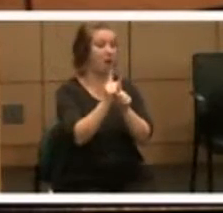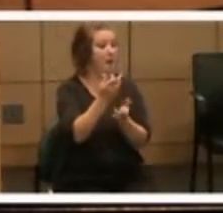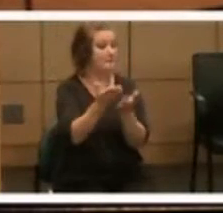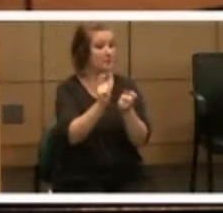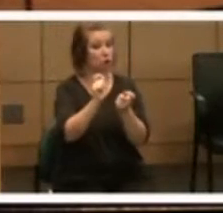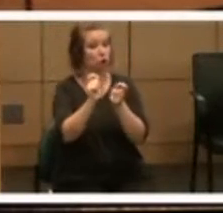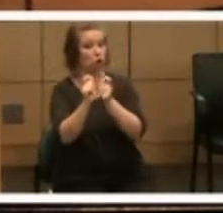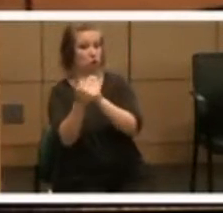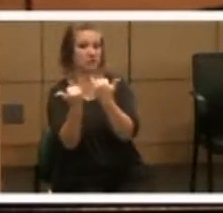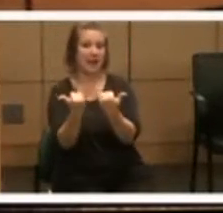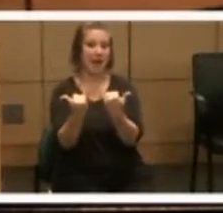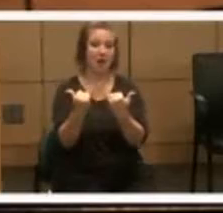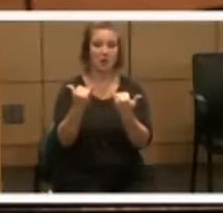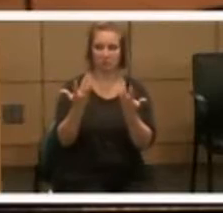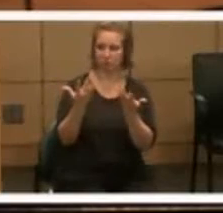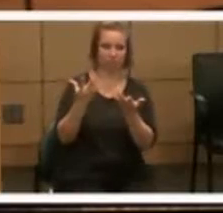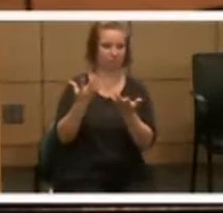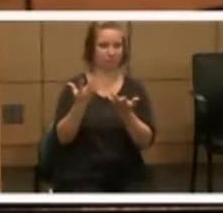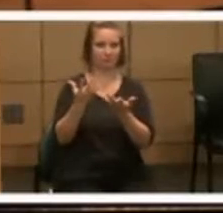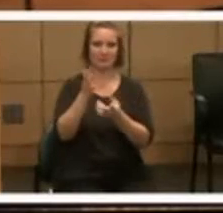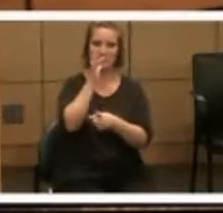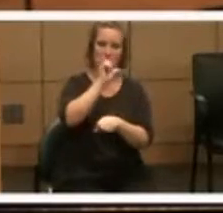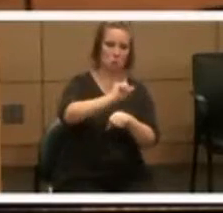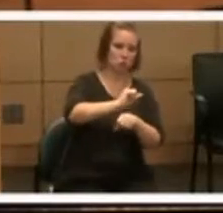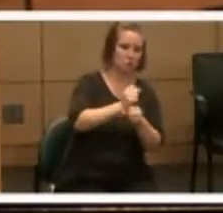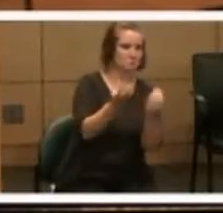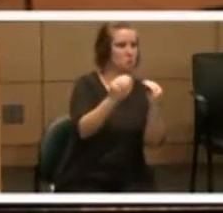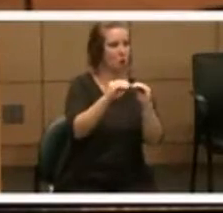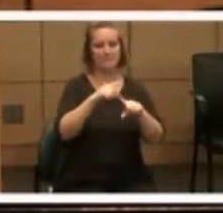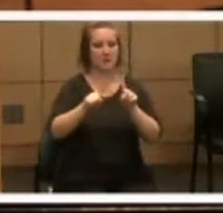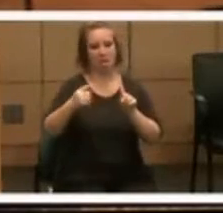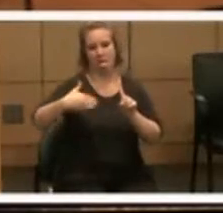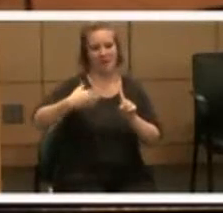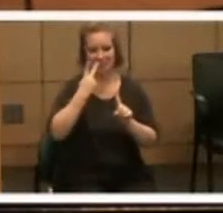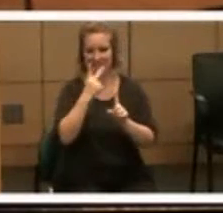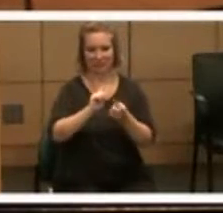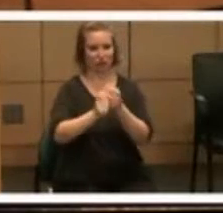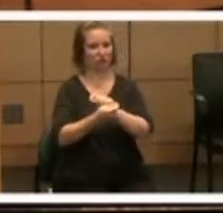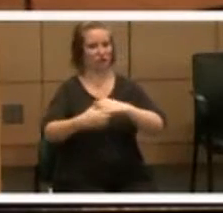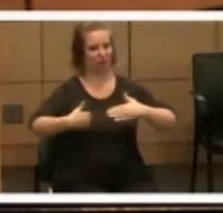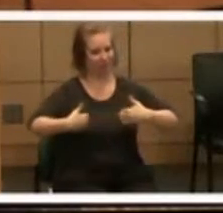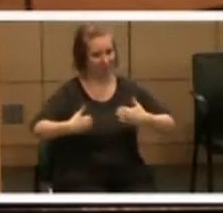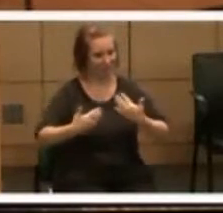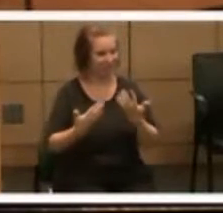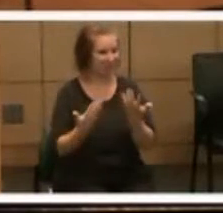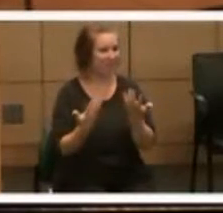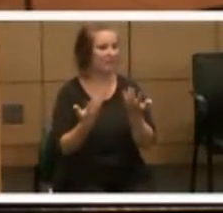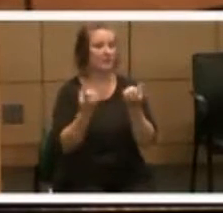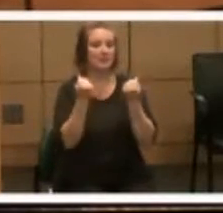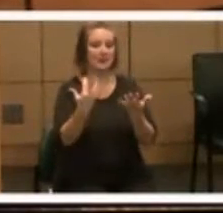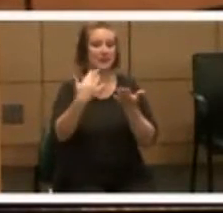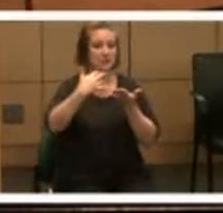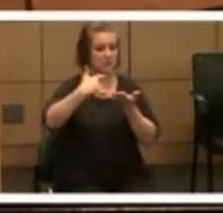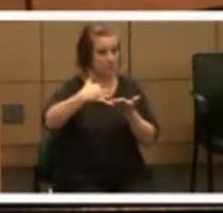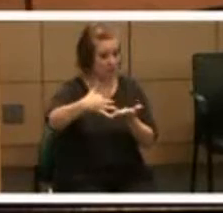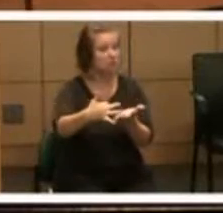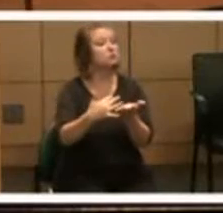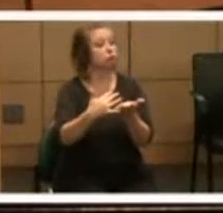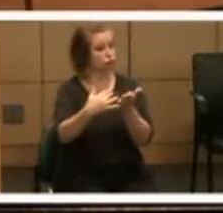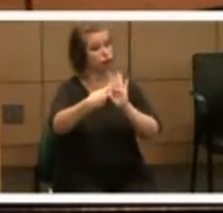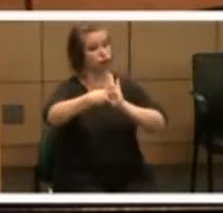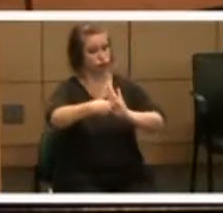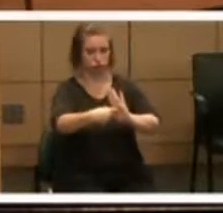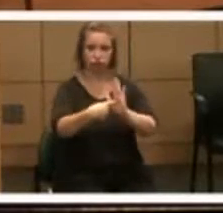changing with changing demographics, but we haven't seen that as yet. There are a lot of studies suggesting